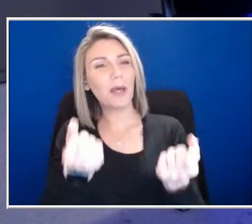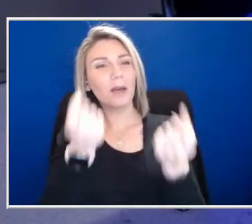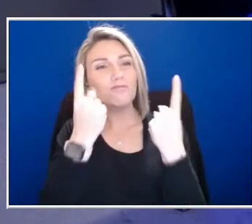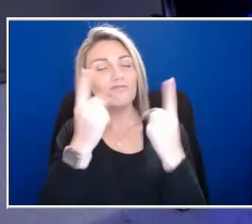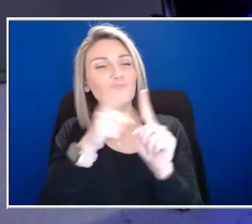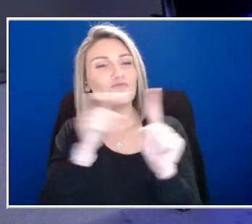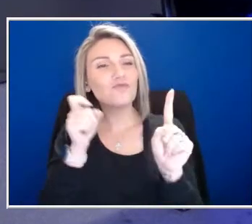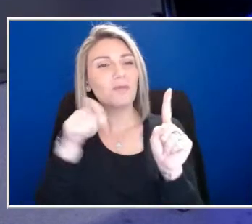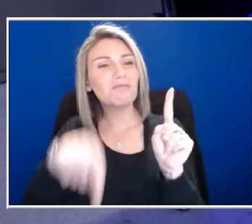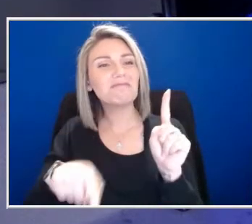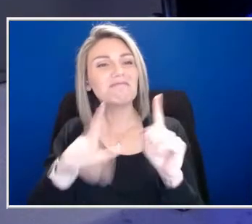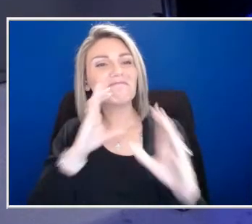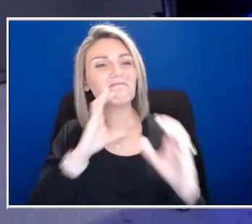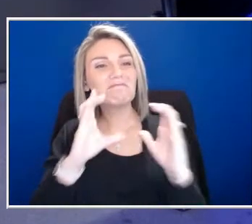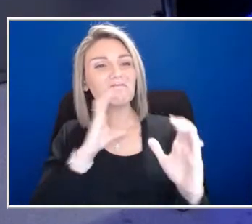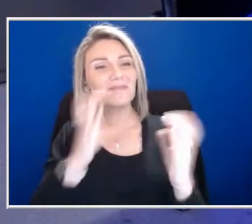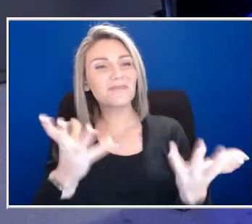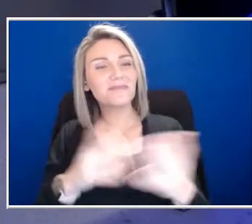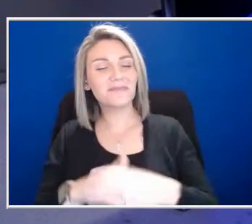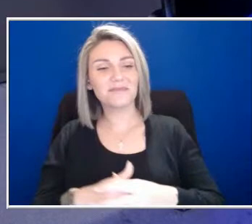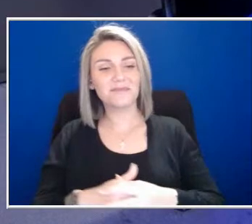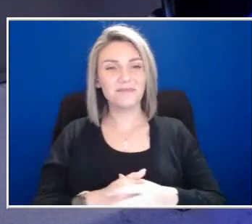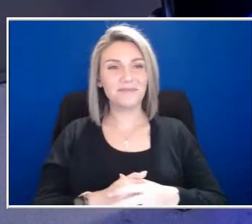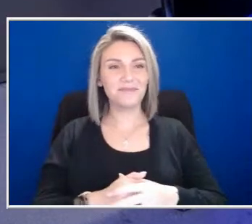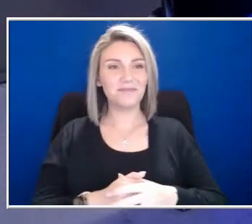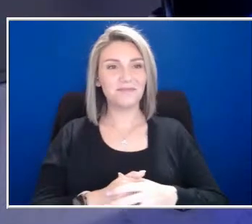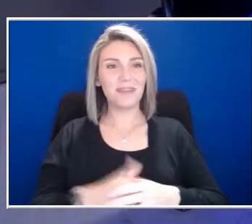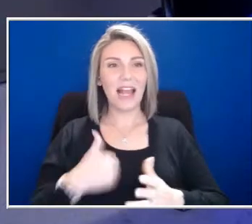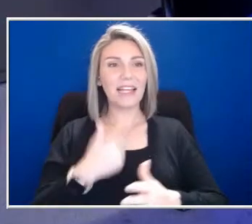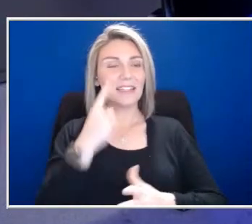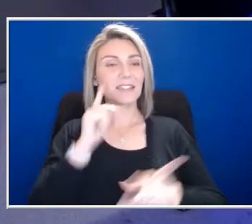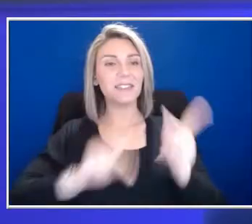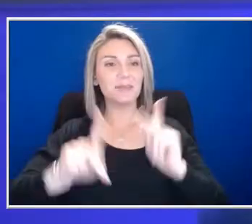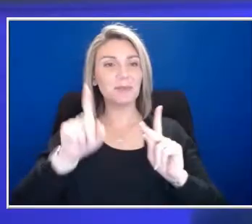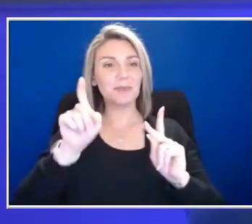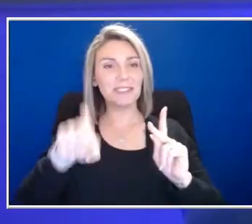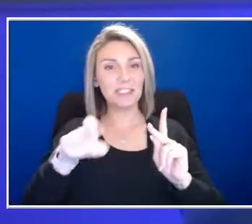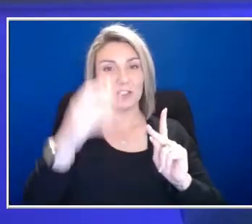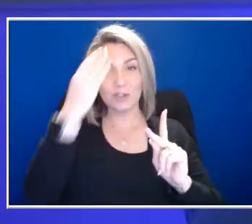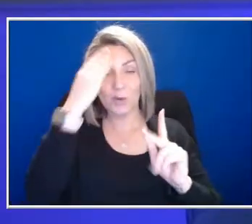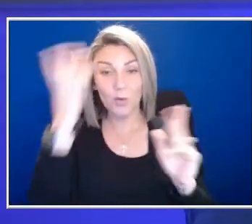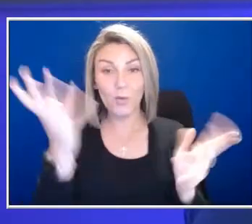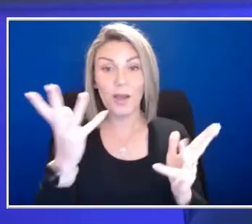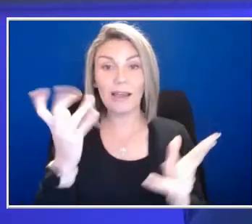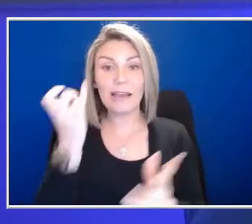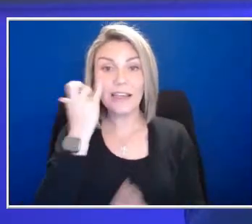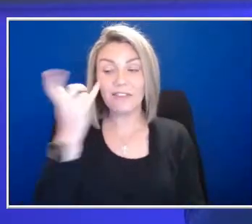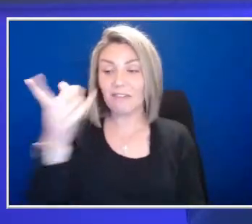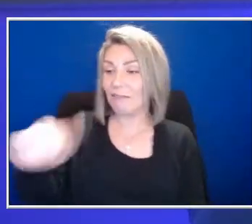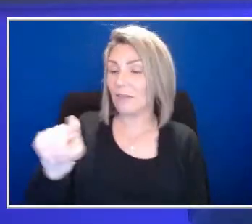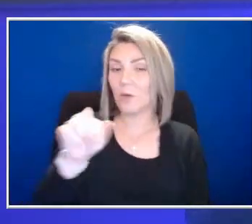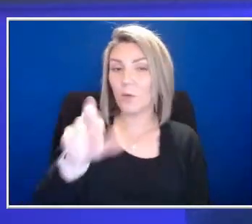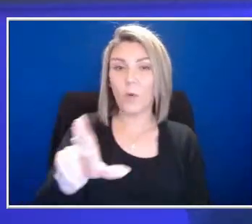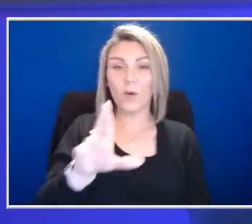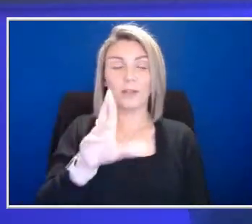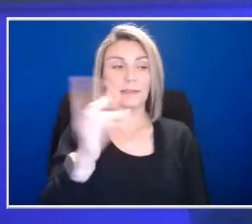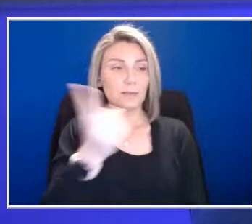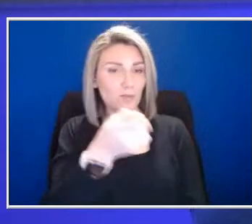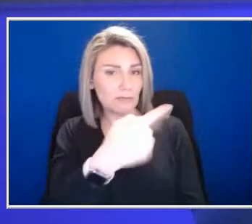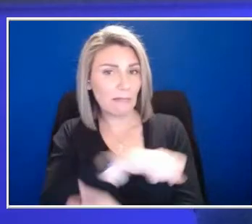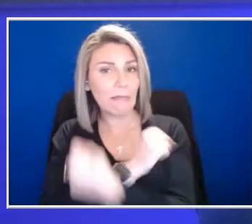this conversation? I think that people should know that if they or their loved one are facing a